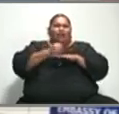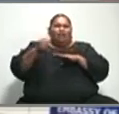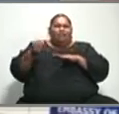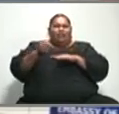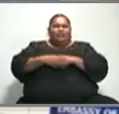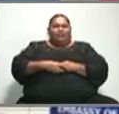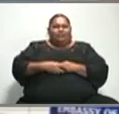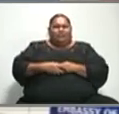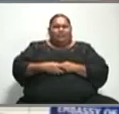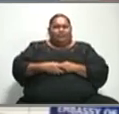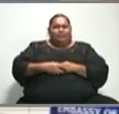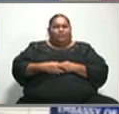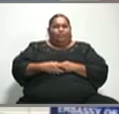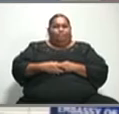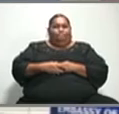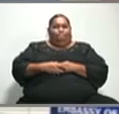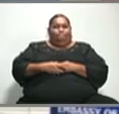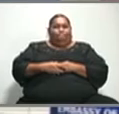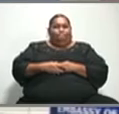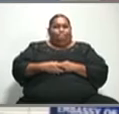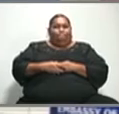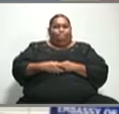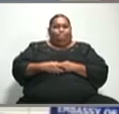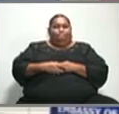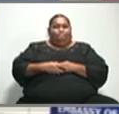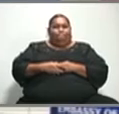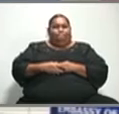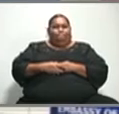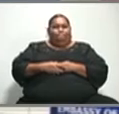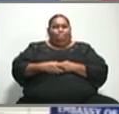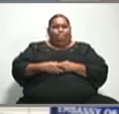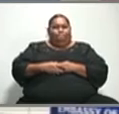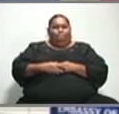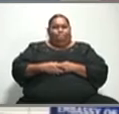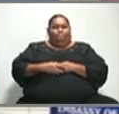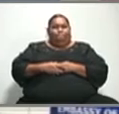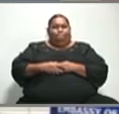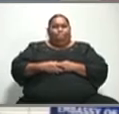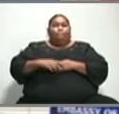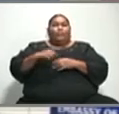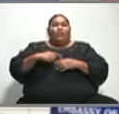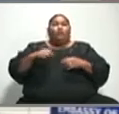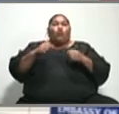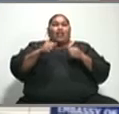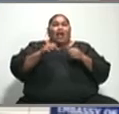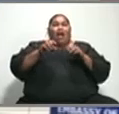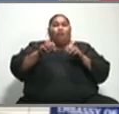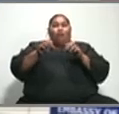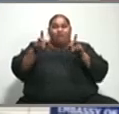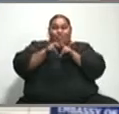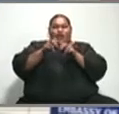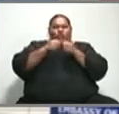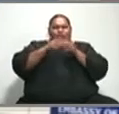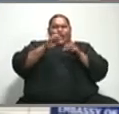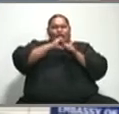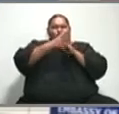especially several years back, we experienced the challenges from COVID-19 crisis, and